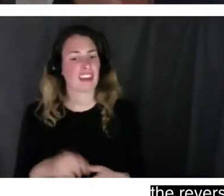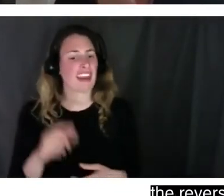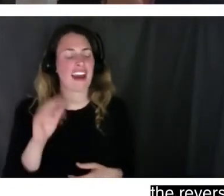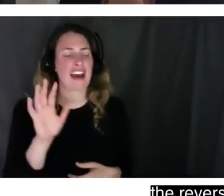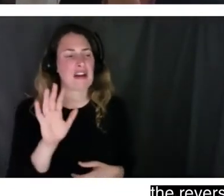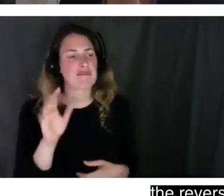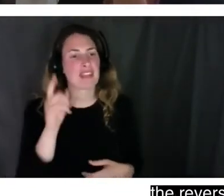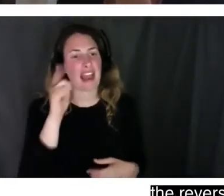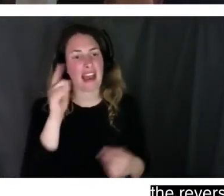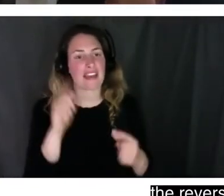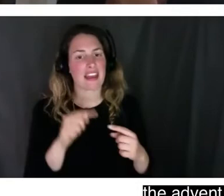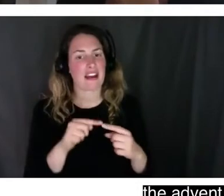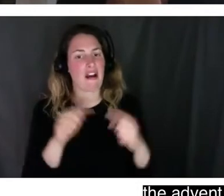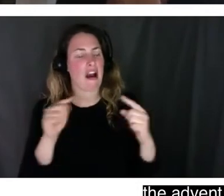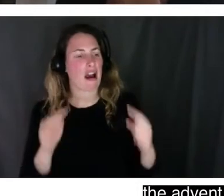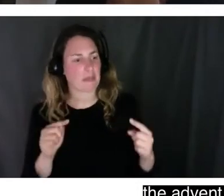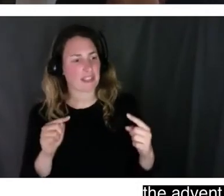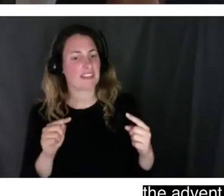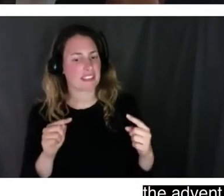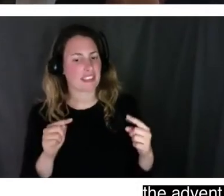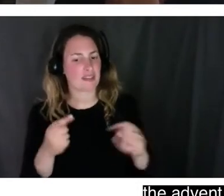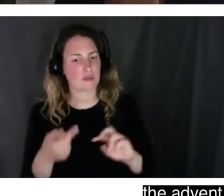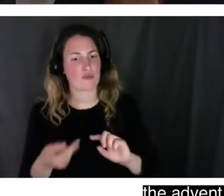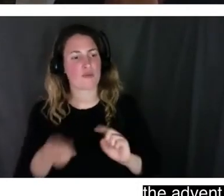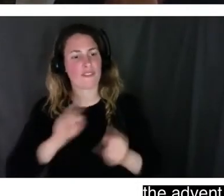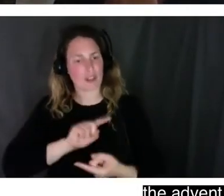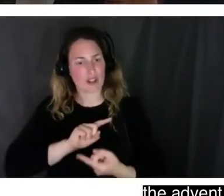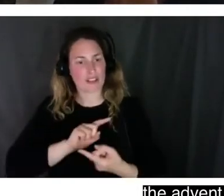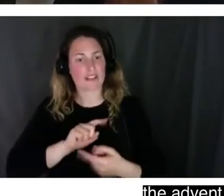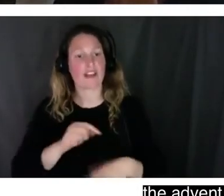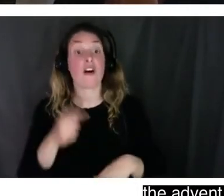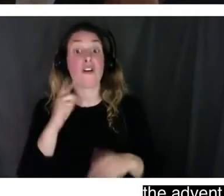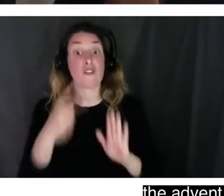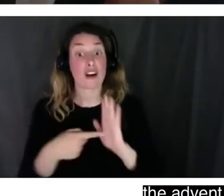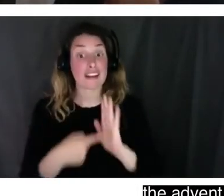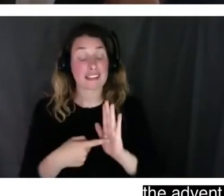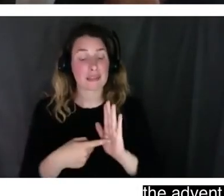I think the advent of